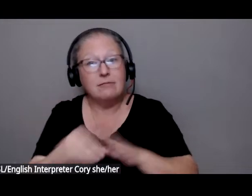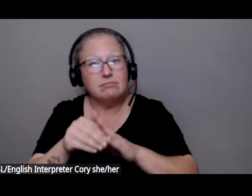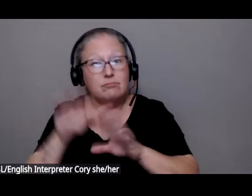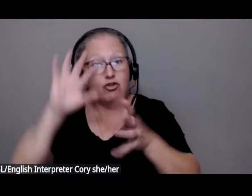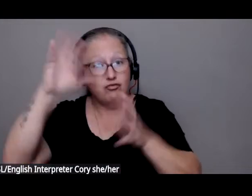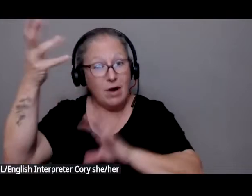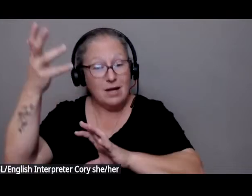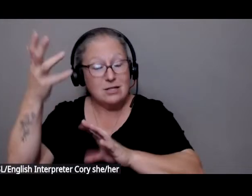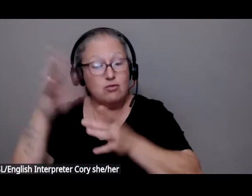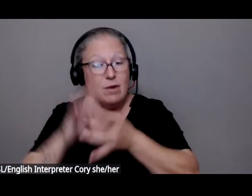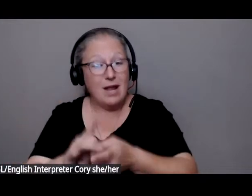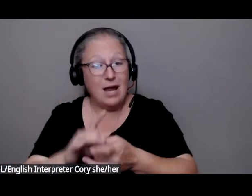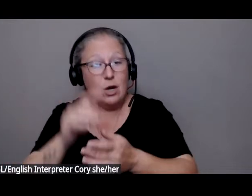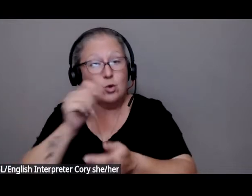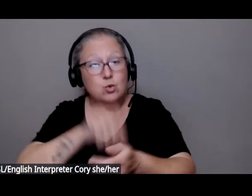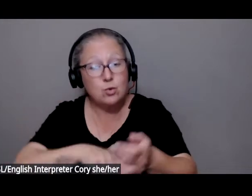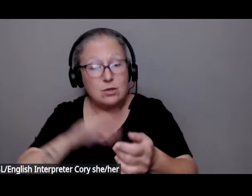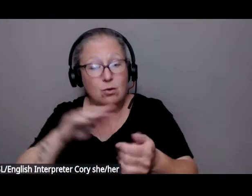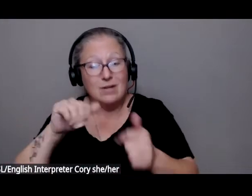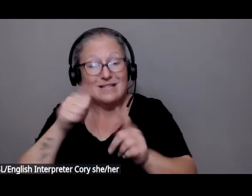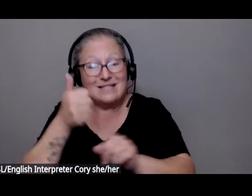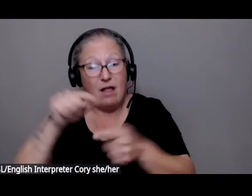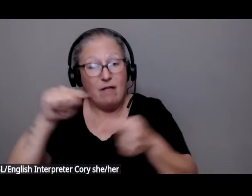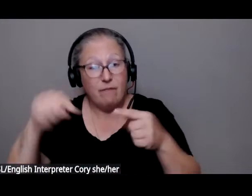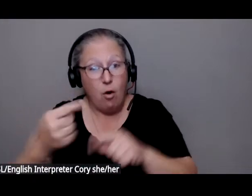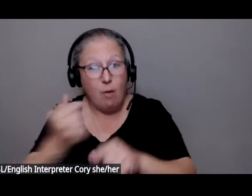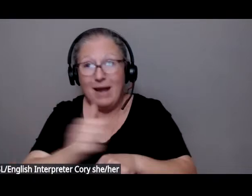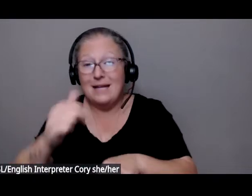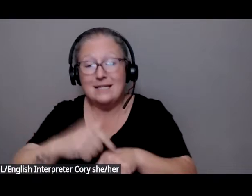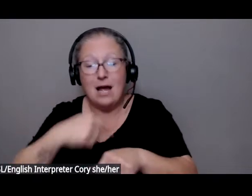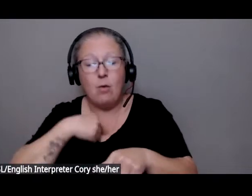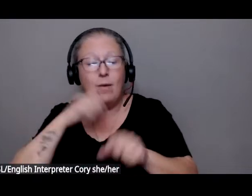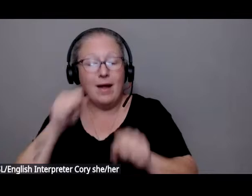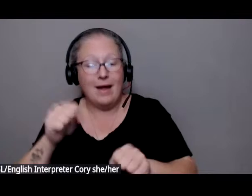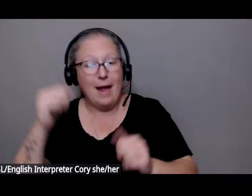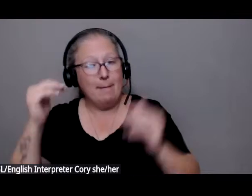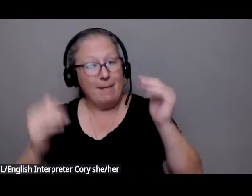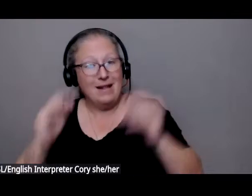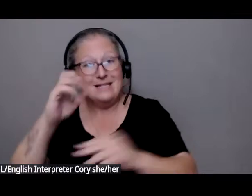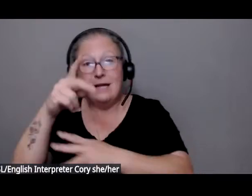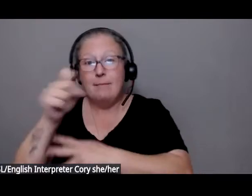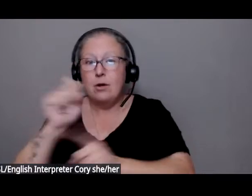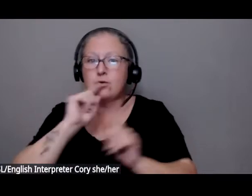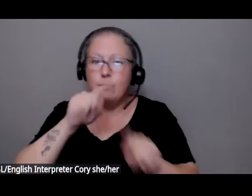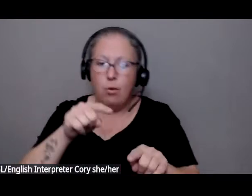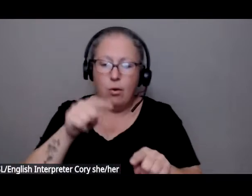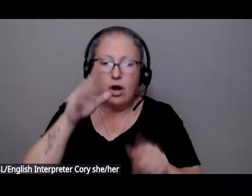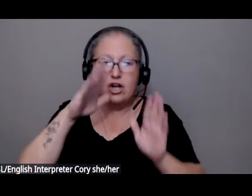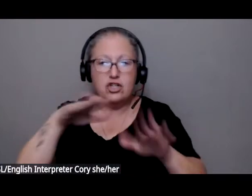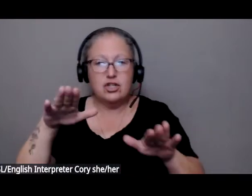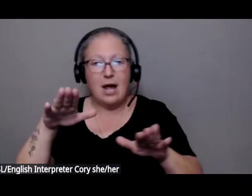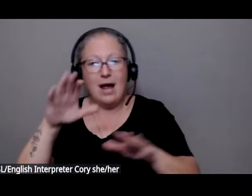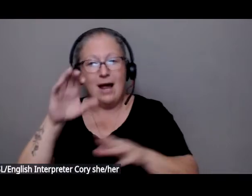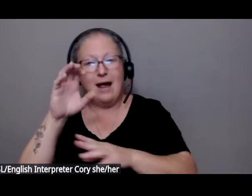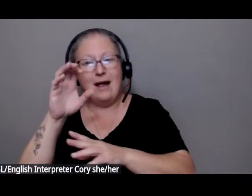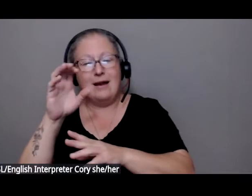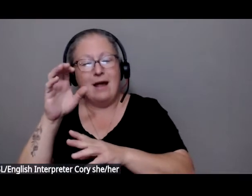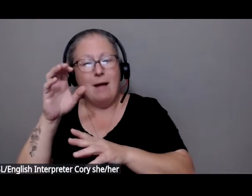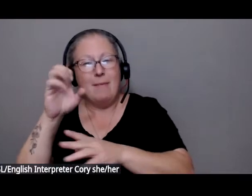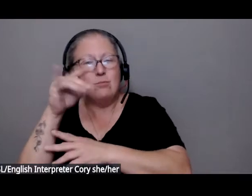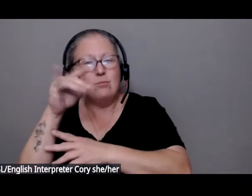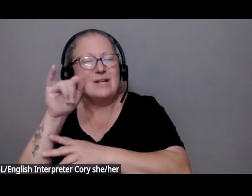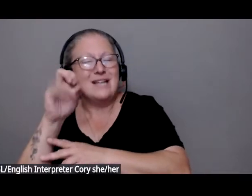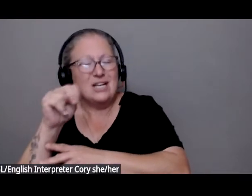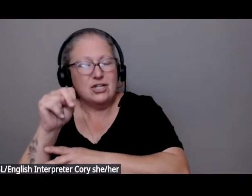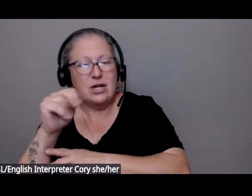related to suicidality or self-harm at any given time, we may also be balancing a CPS report, child exploitation concerns, having contact